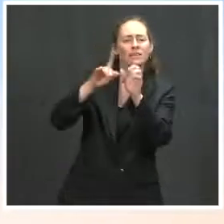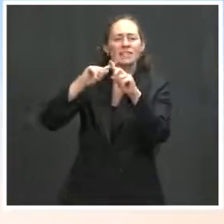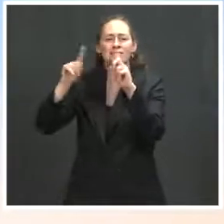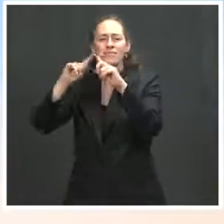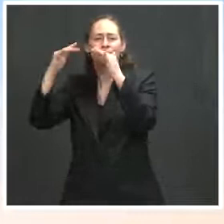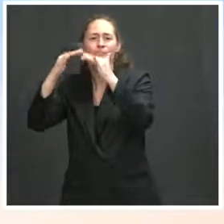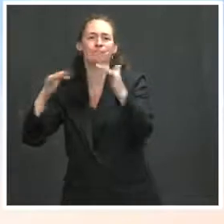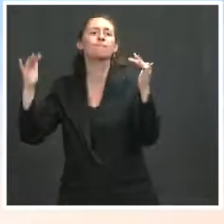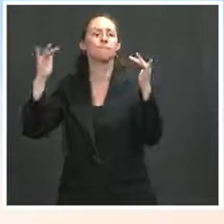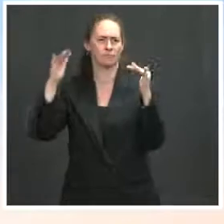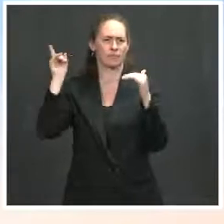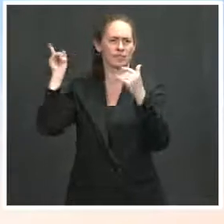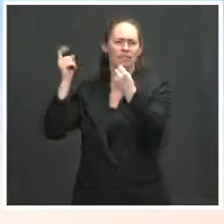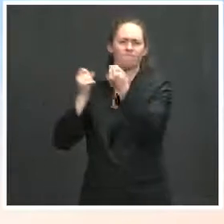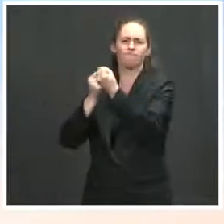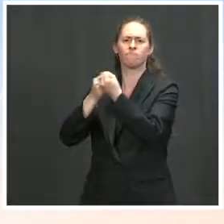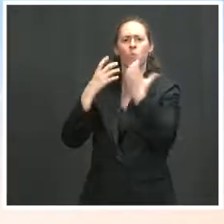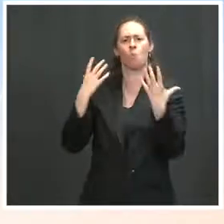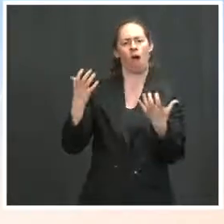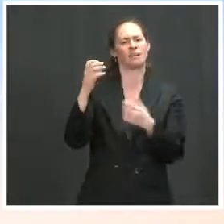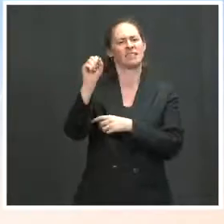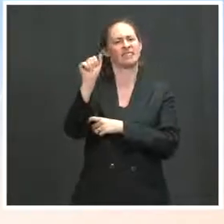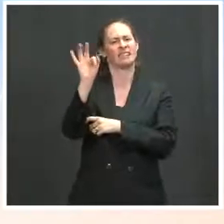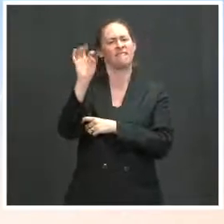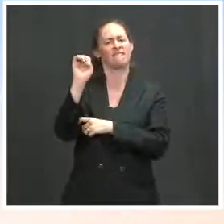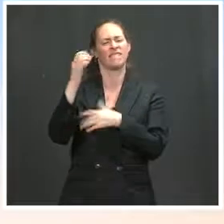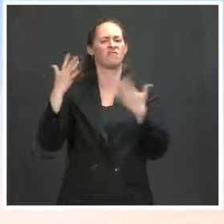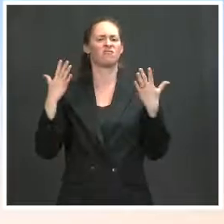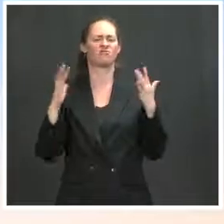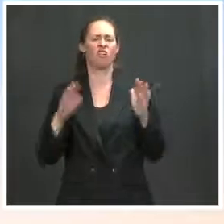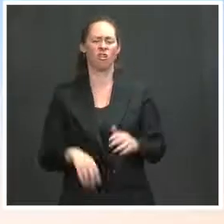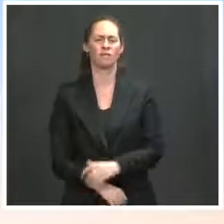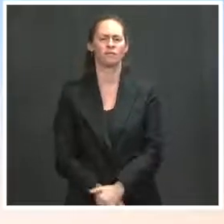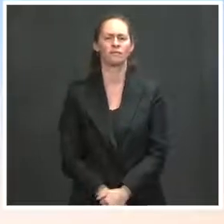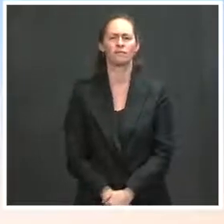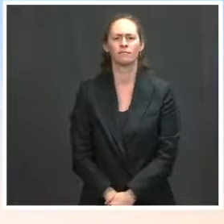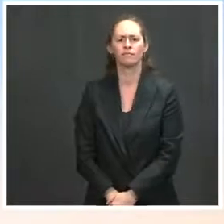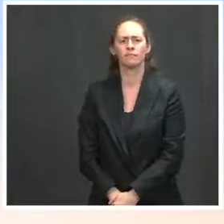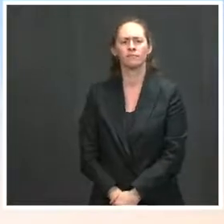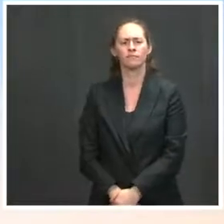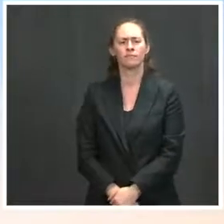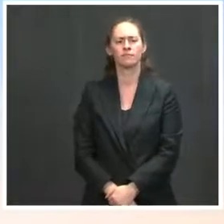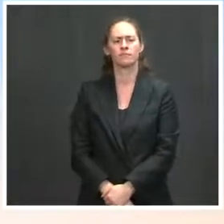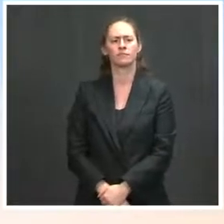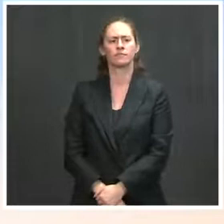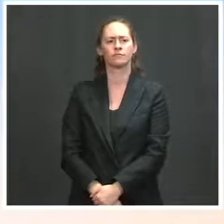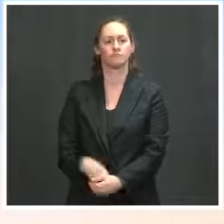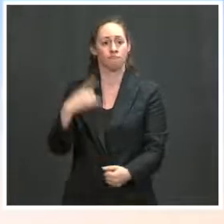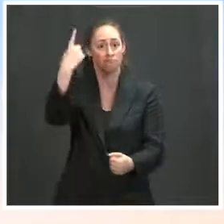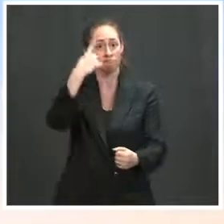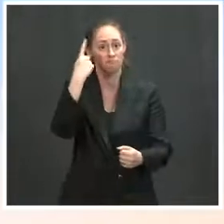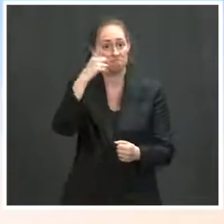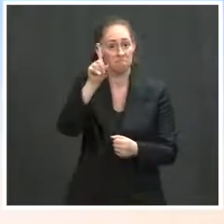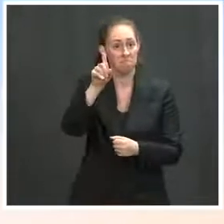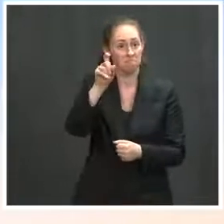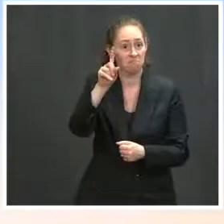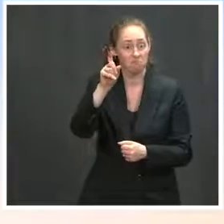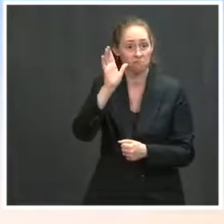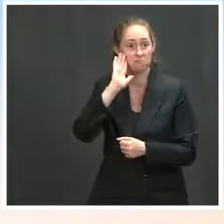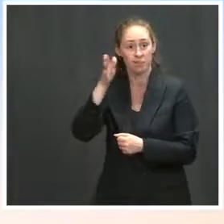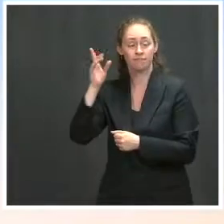housing and things. The president's going to be in Cleveland tomorrow, talking about the economy. What's the thrust of his remarks tomorrow? Yeah.